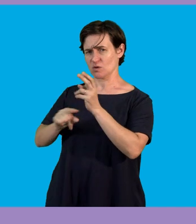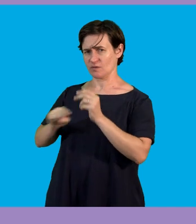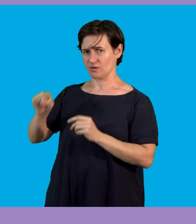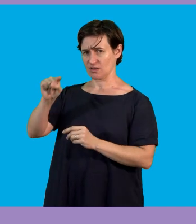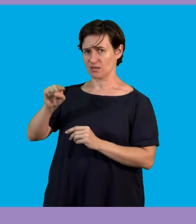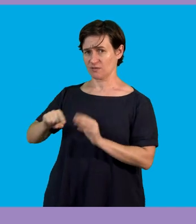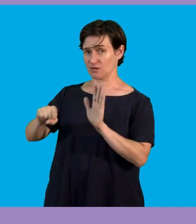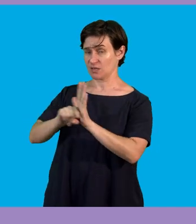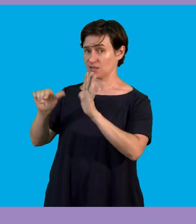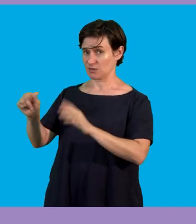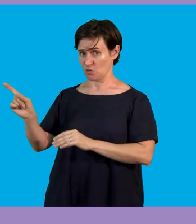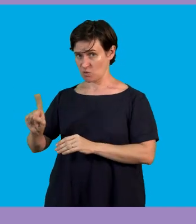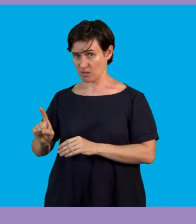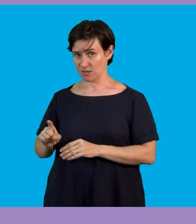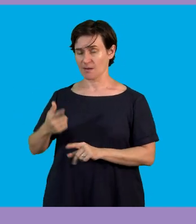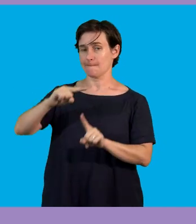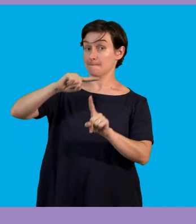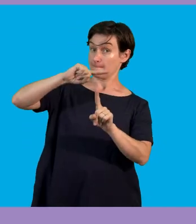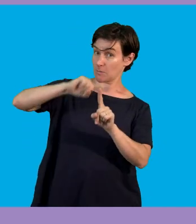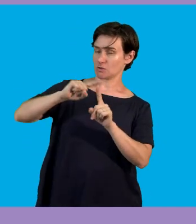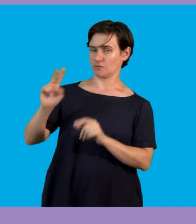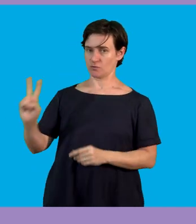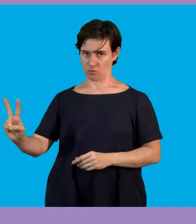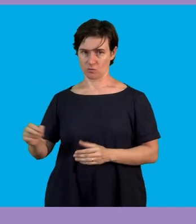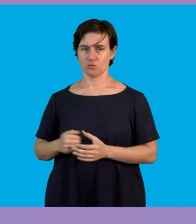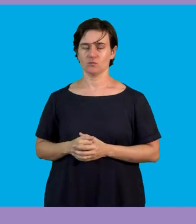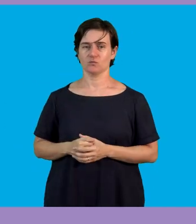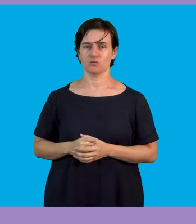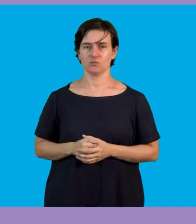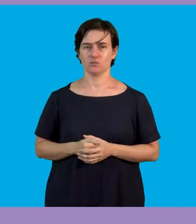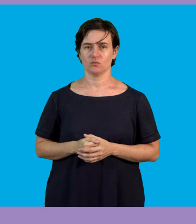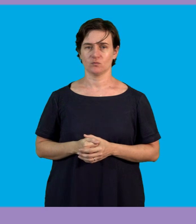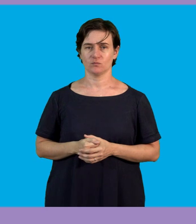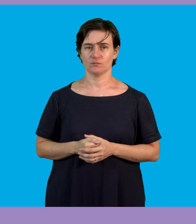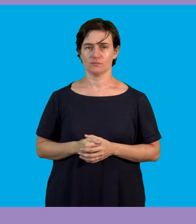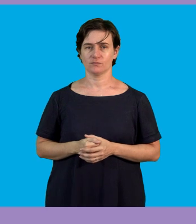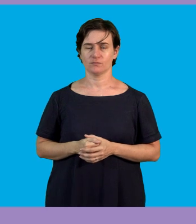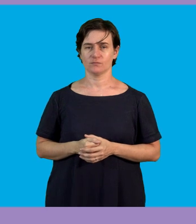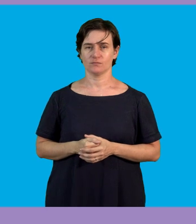12 divided by negative 6 is then positive 2.